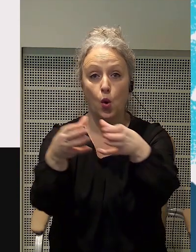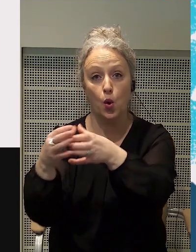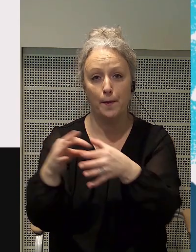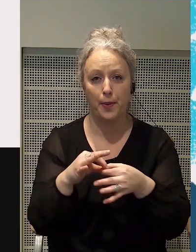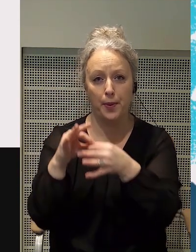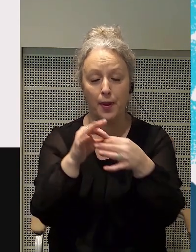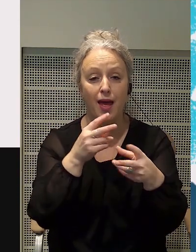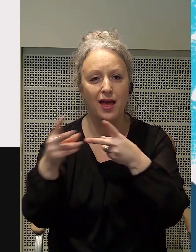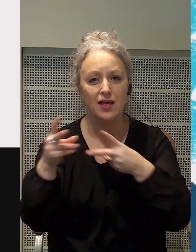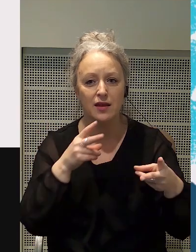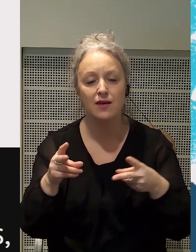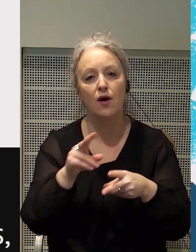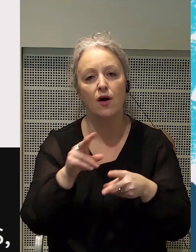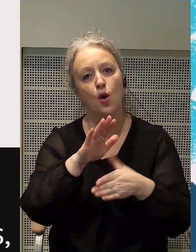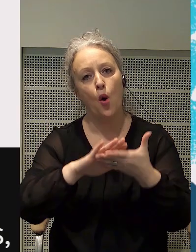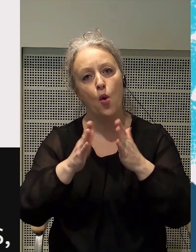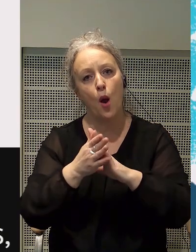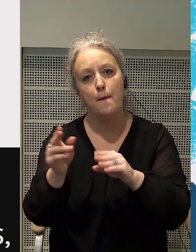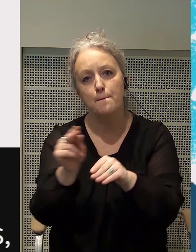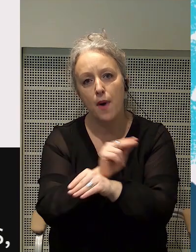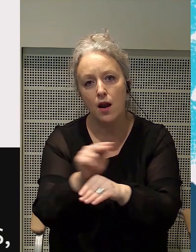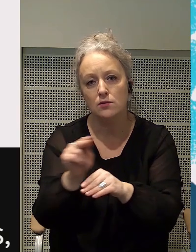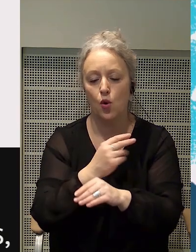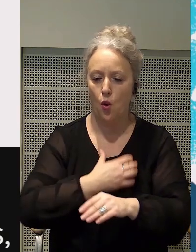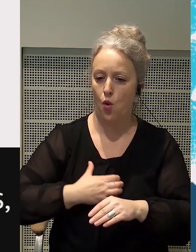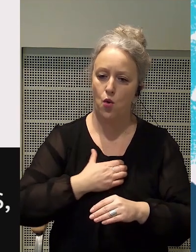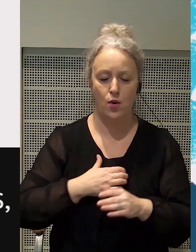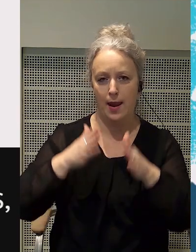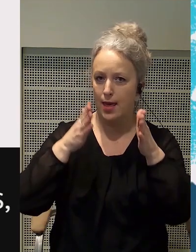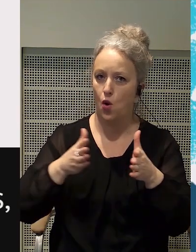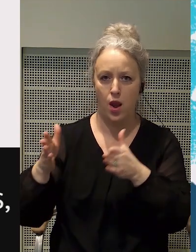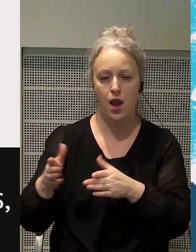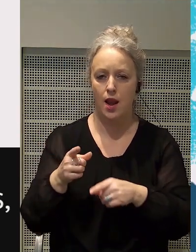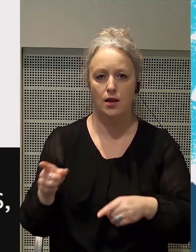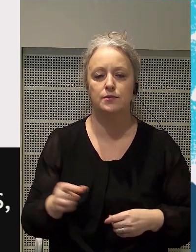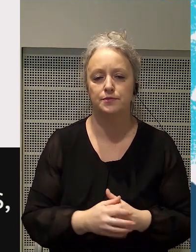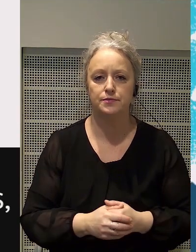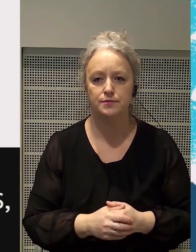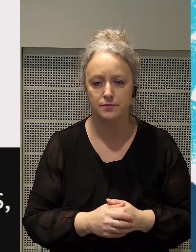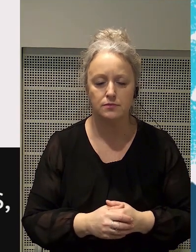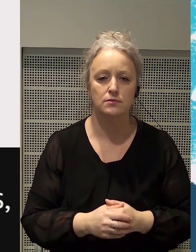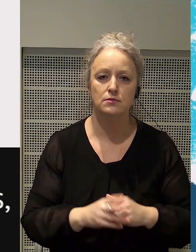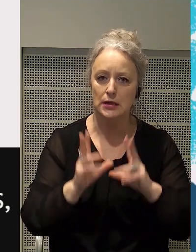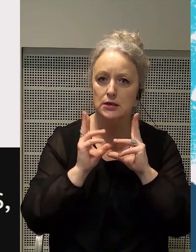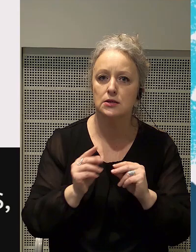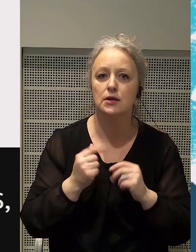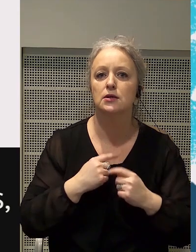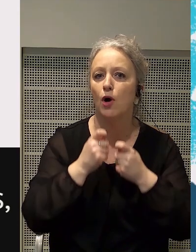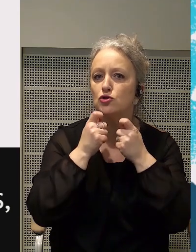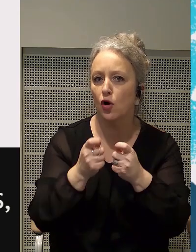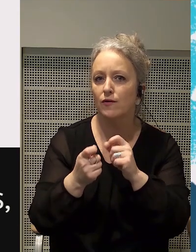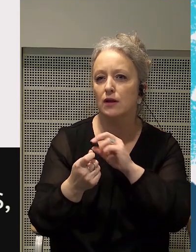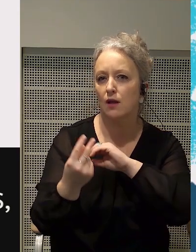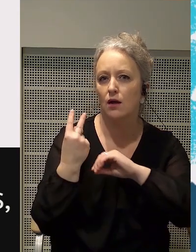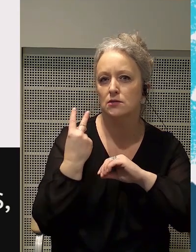are actually some proposals that I advise you all to read because they are all very interesting. So the question